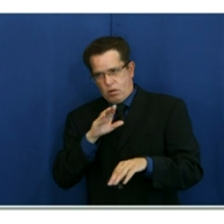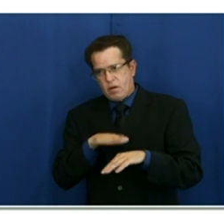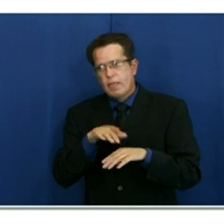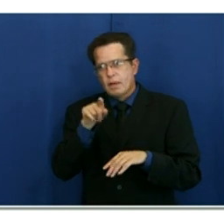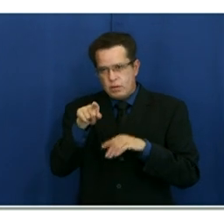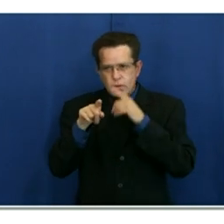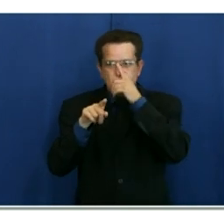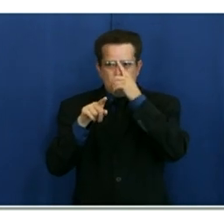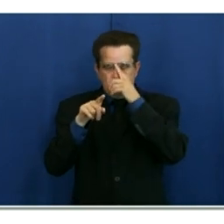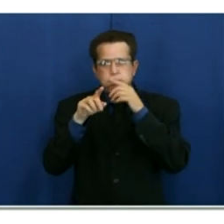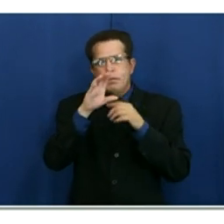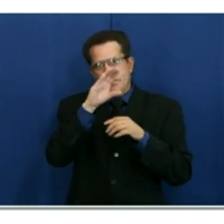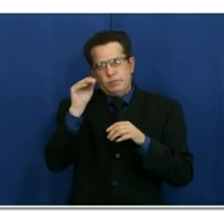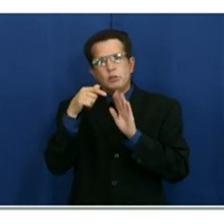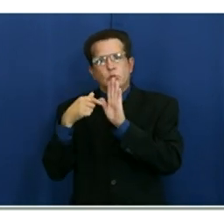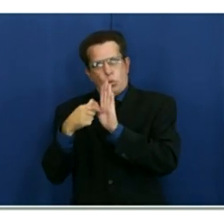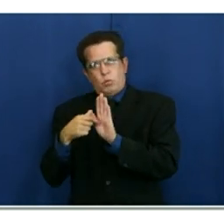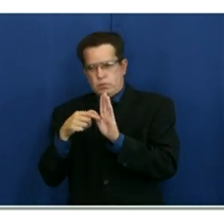for which the metrics